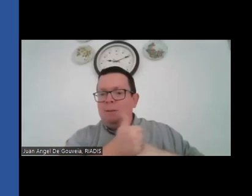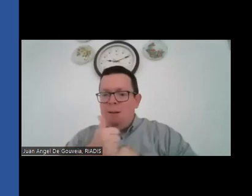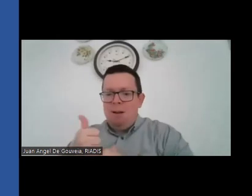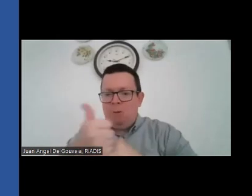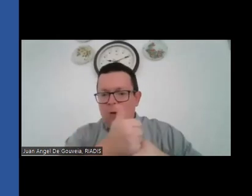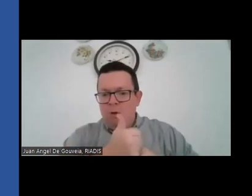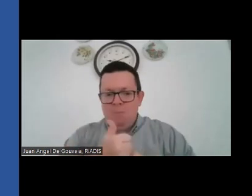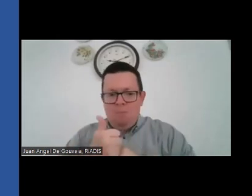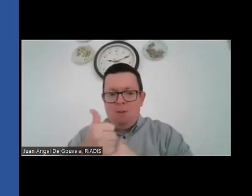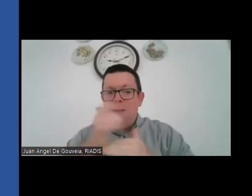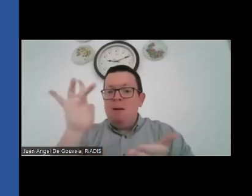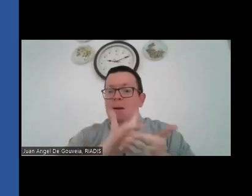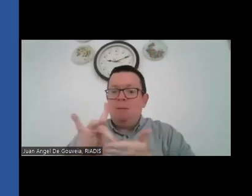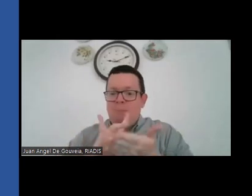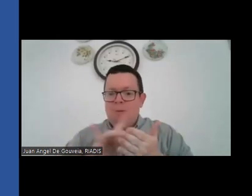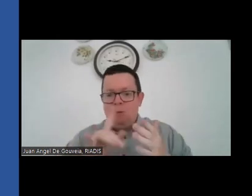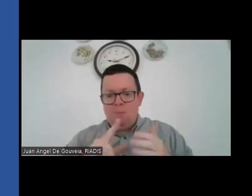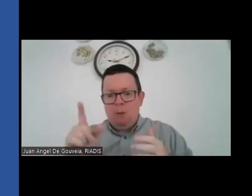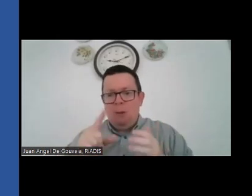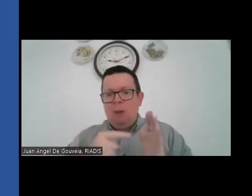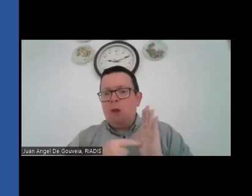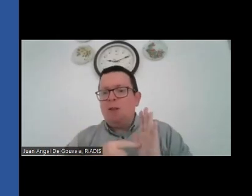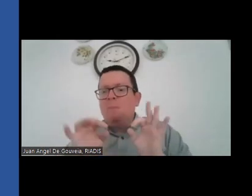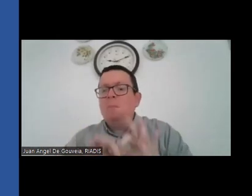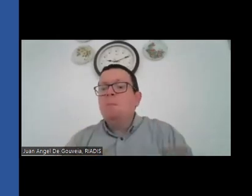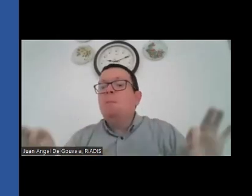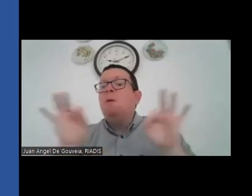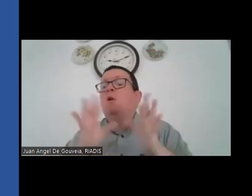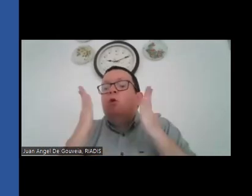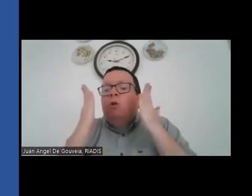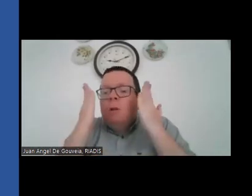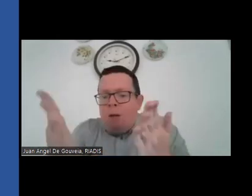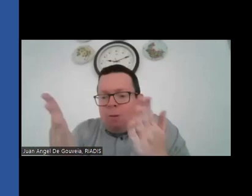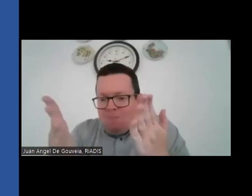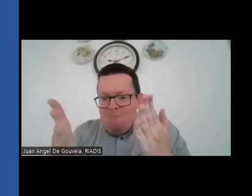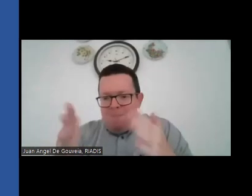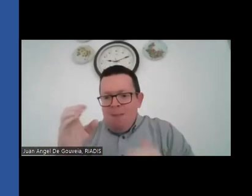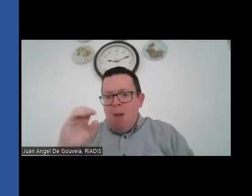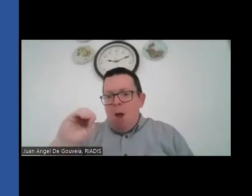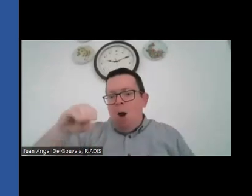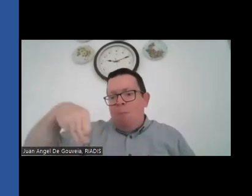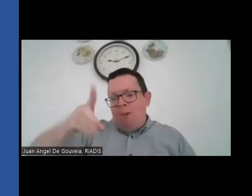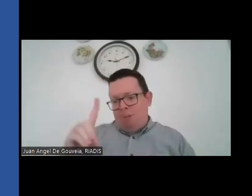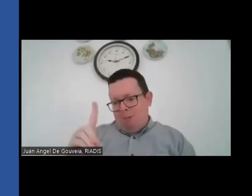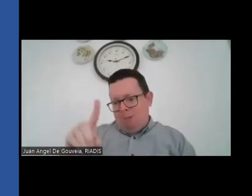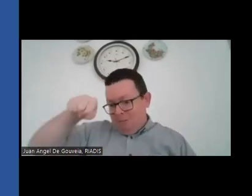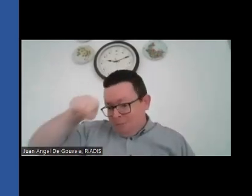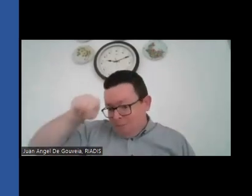least, the UNDRR IDH is an important guiding tool to replicate this